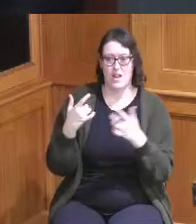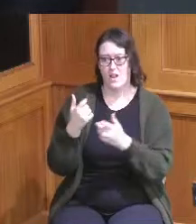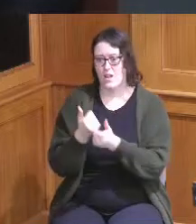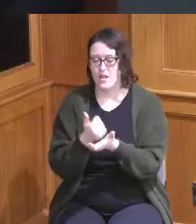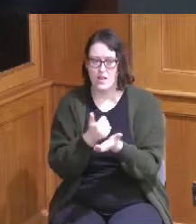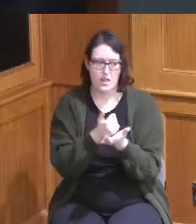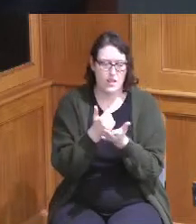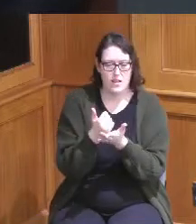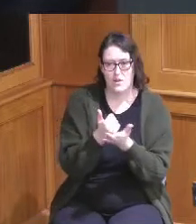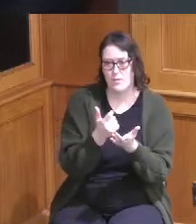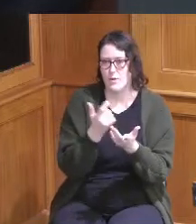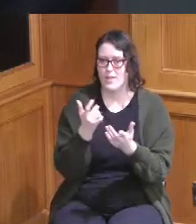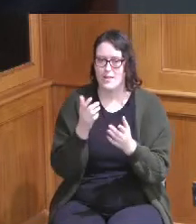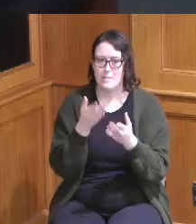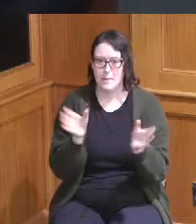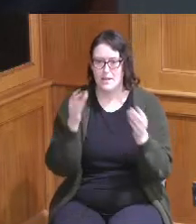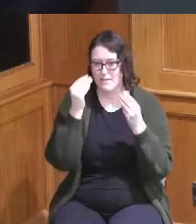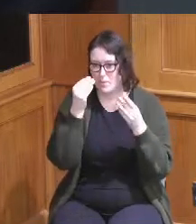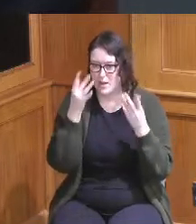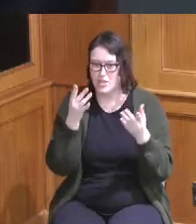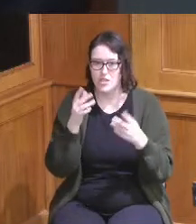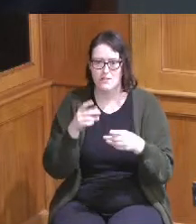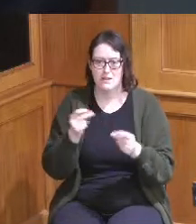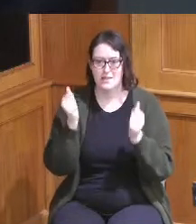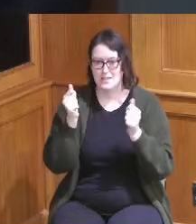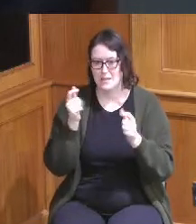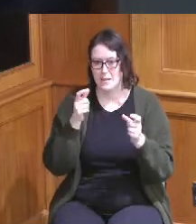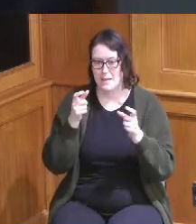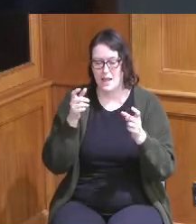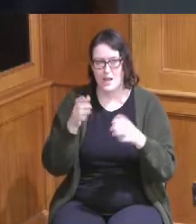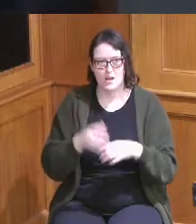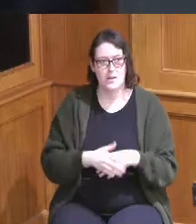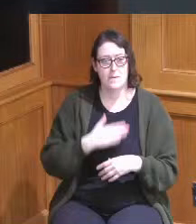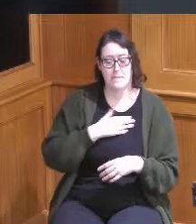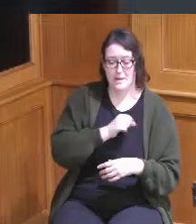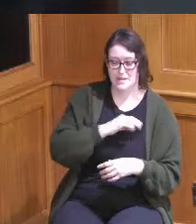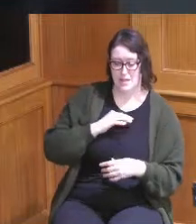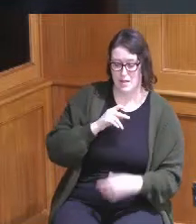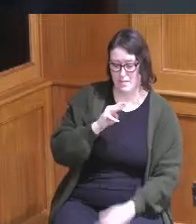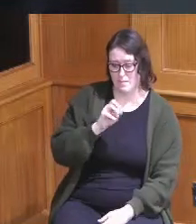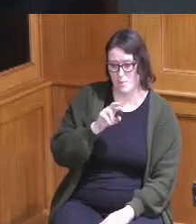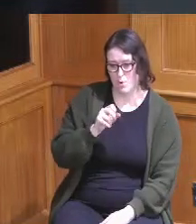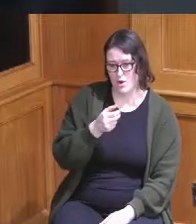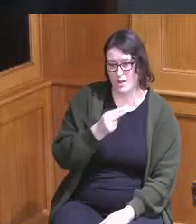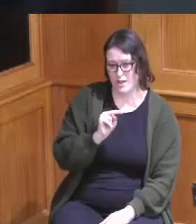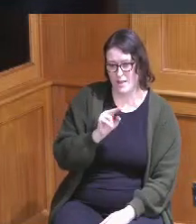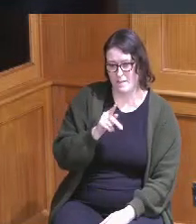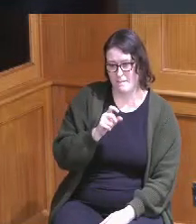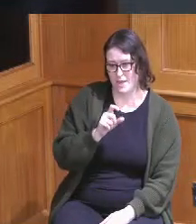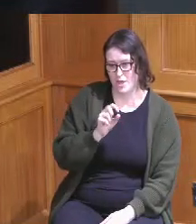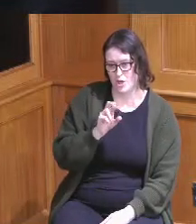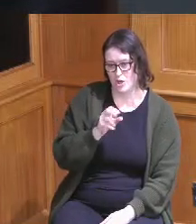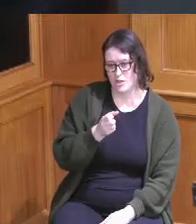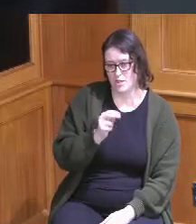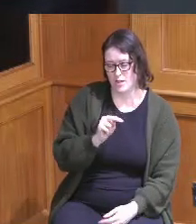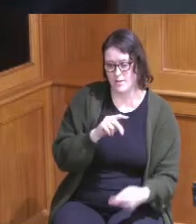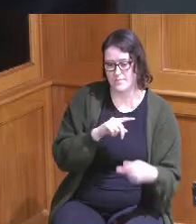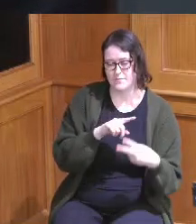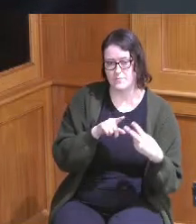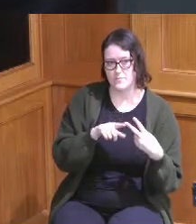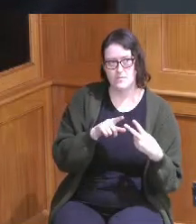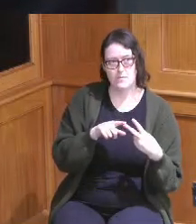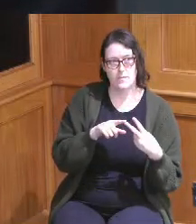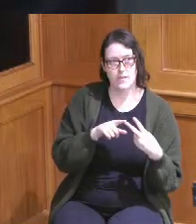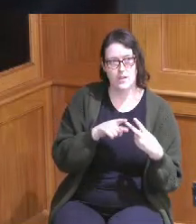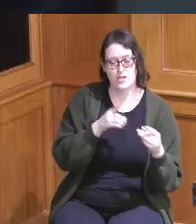incident command and public information function. I also want to recognize my staff, Morgan Peterson, who's our Assistant Director of Operations, Ryan McCune, Assistant Director of